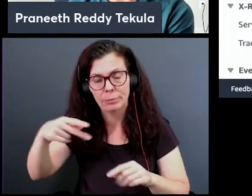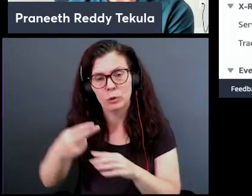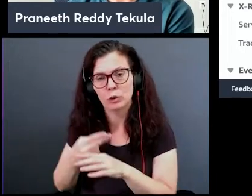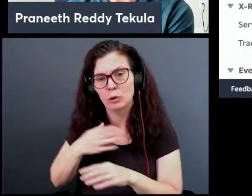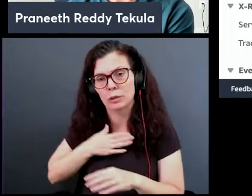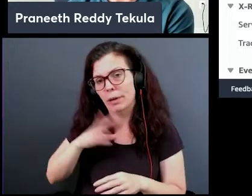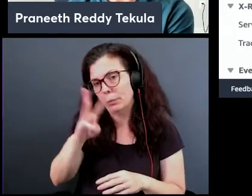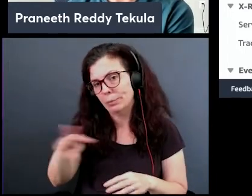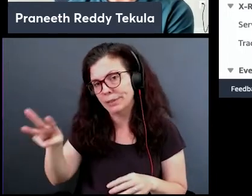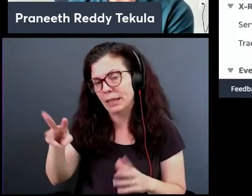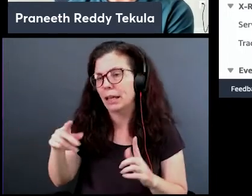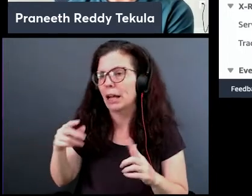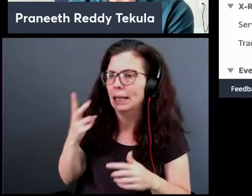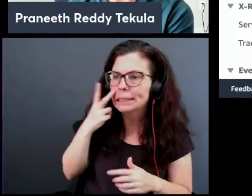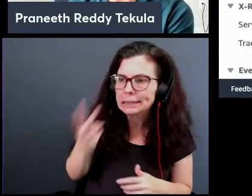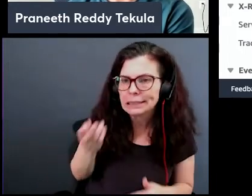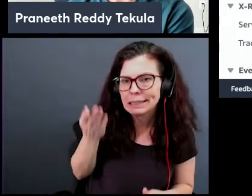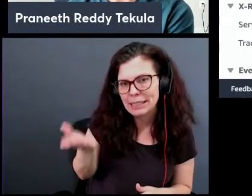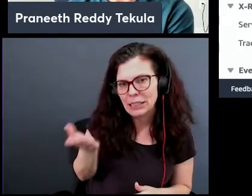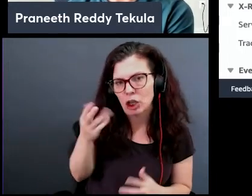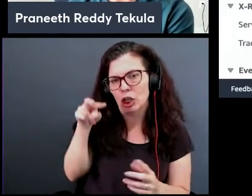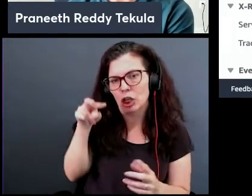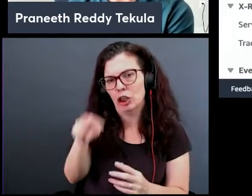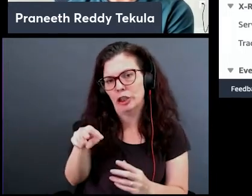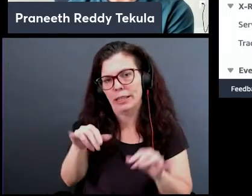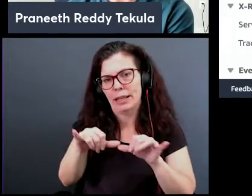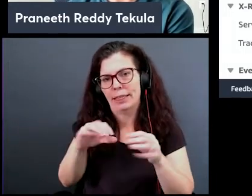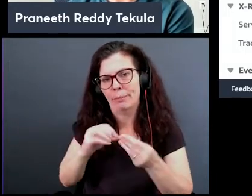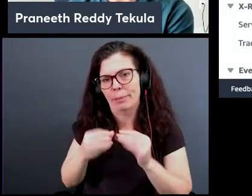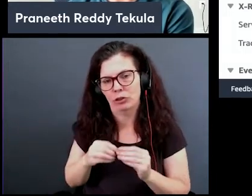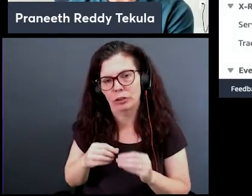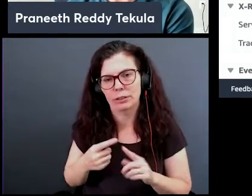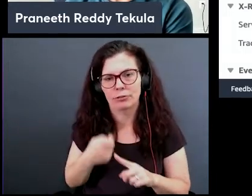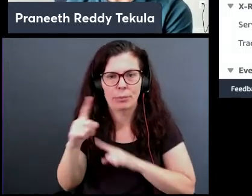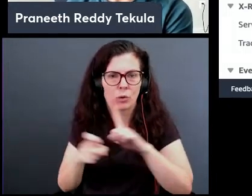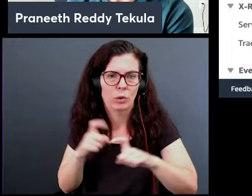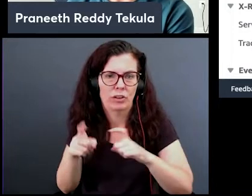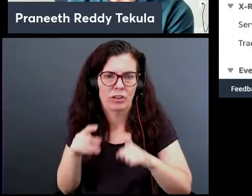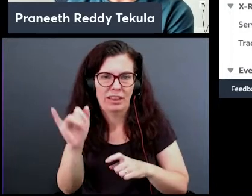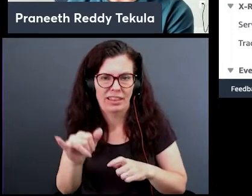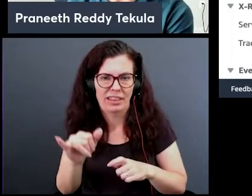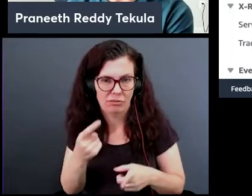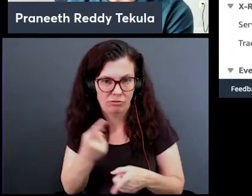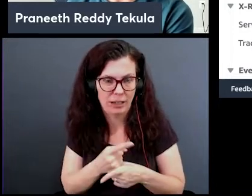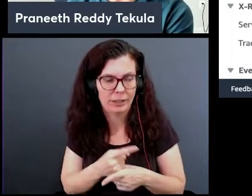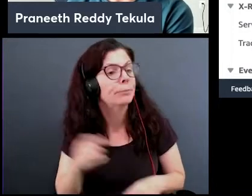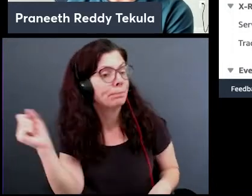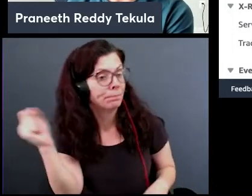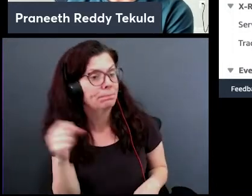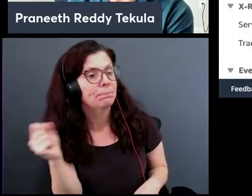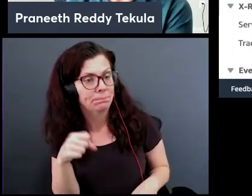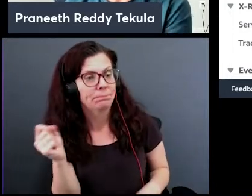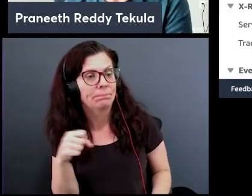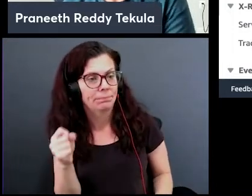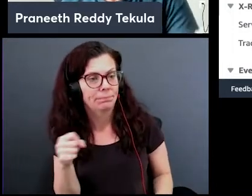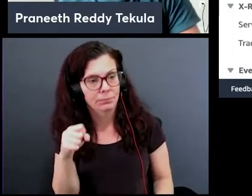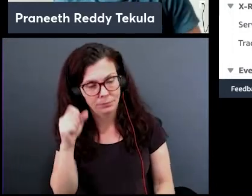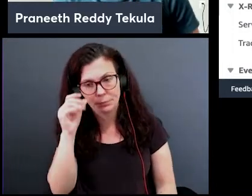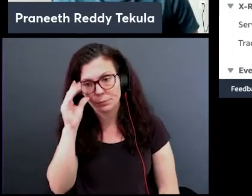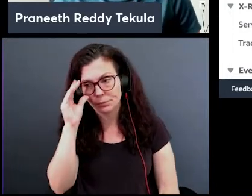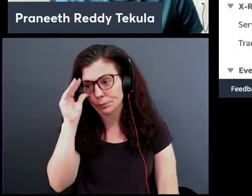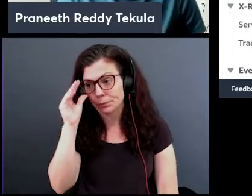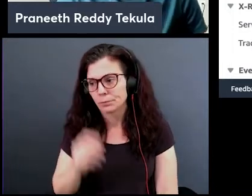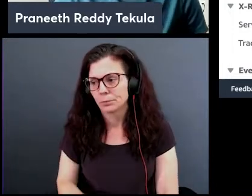right here by looking at the metrics by doing a query just like this. yeah, yeah. It's not